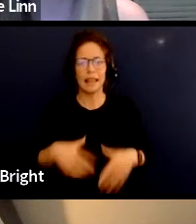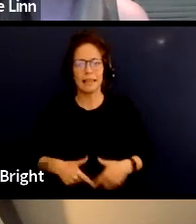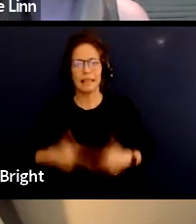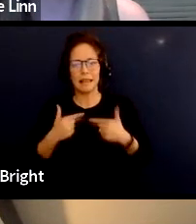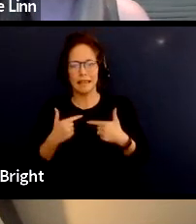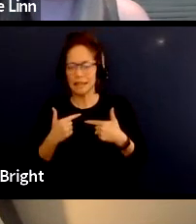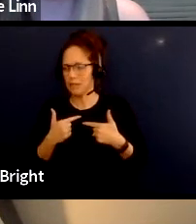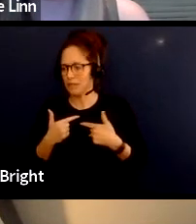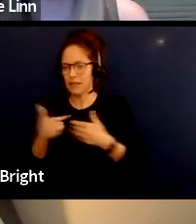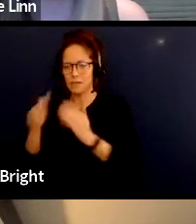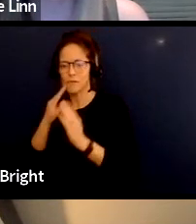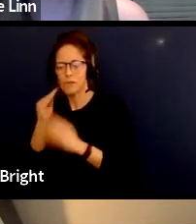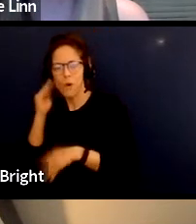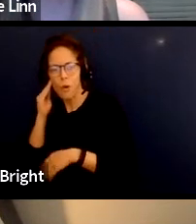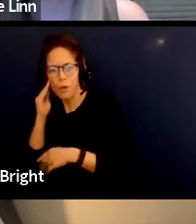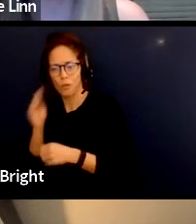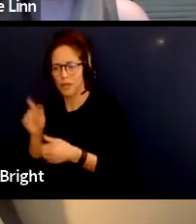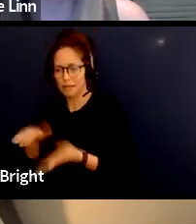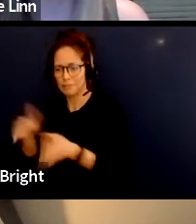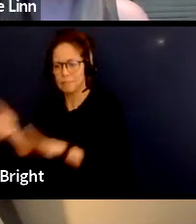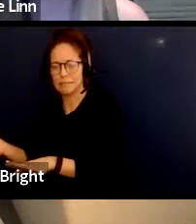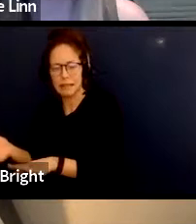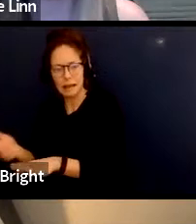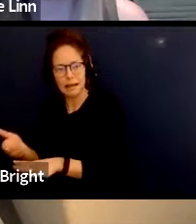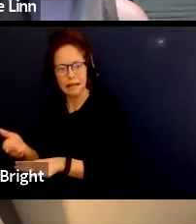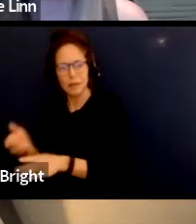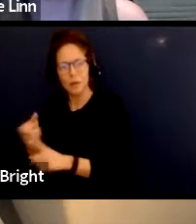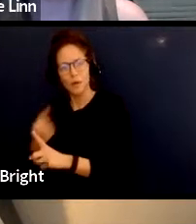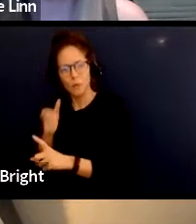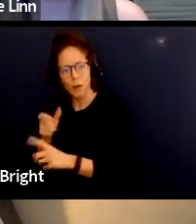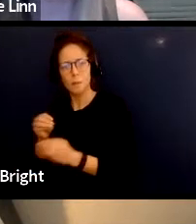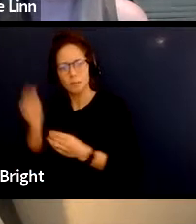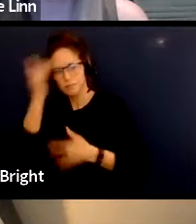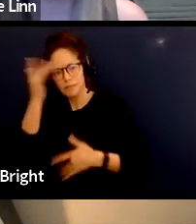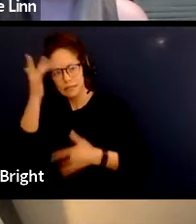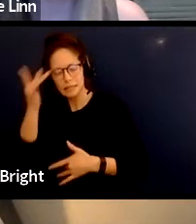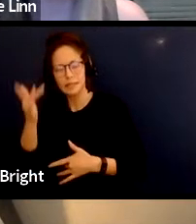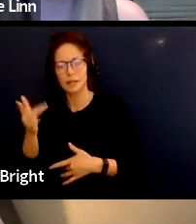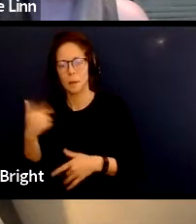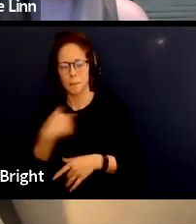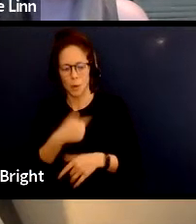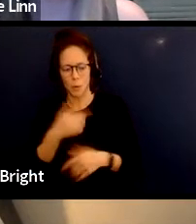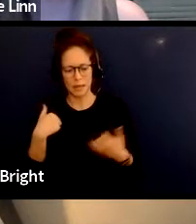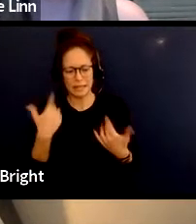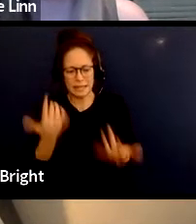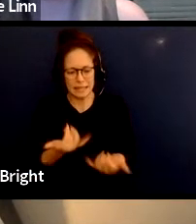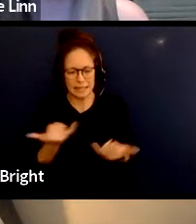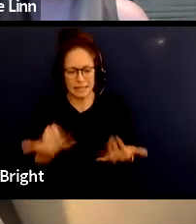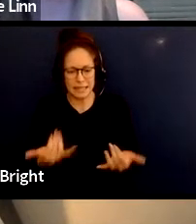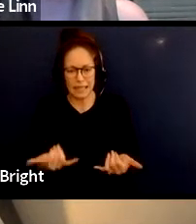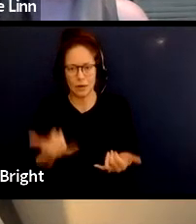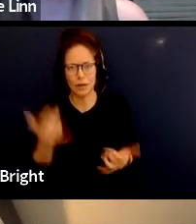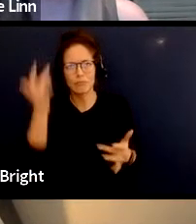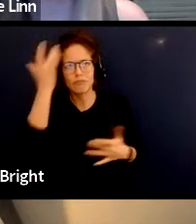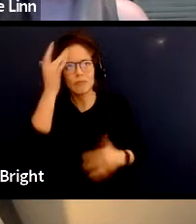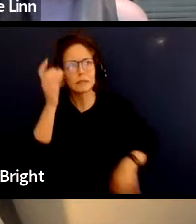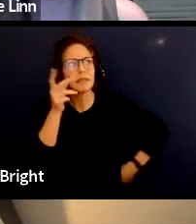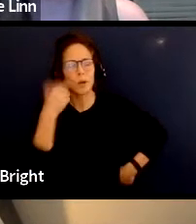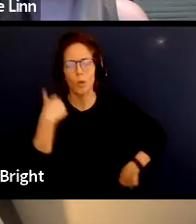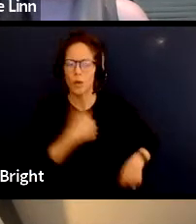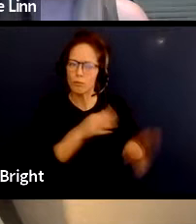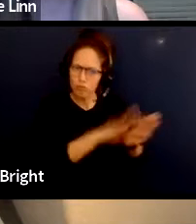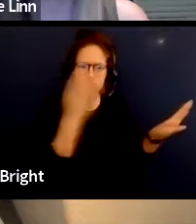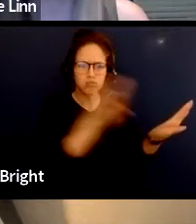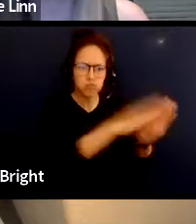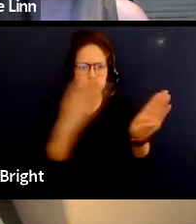family members. We speak of equity. We speak of care of all students. And yet we listen and attend to voices saying, reopen everything,